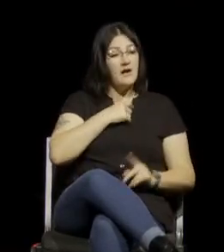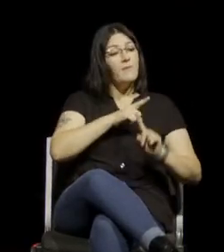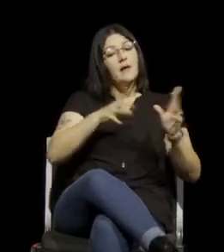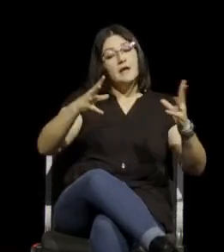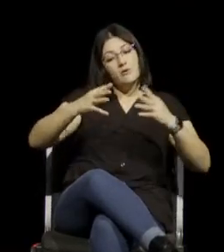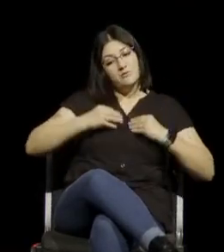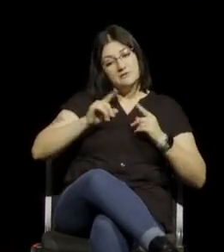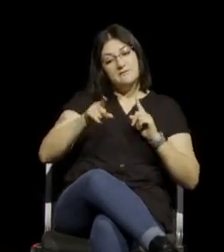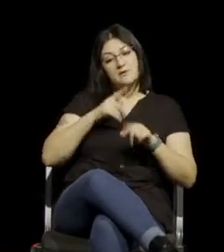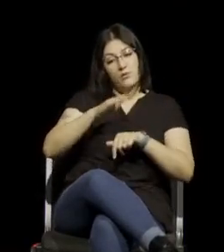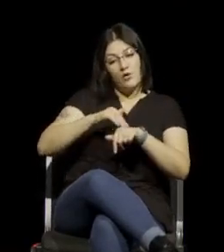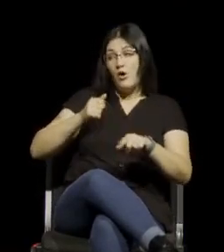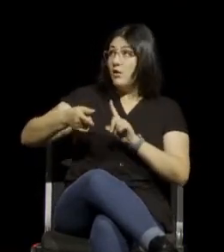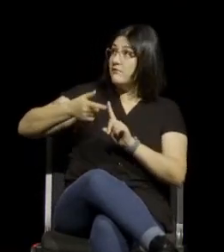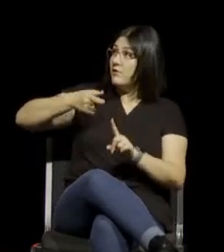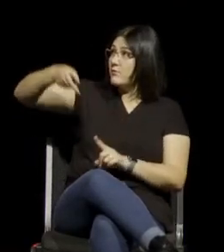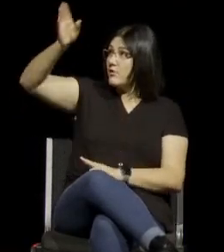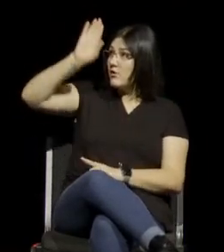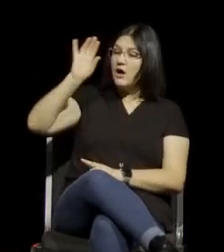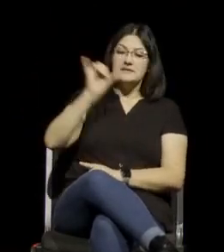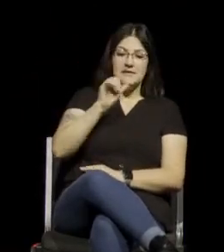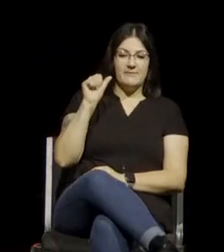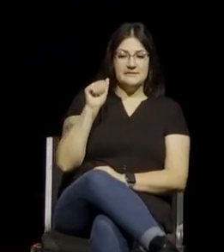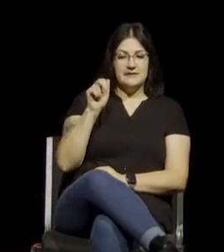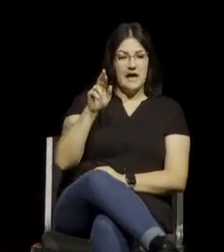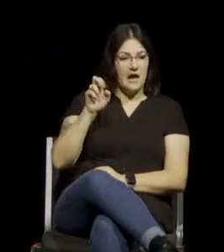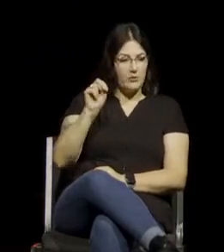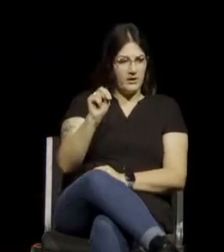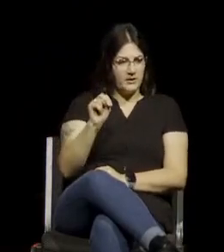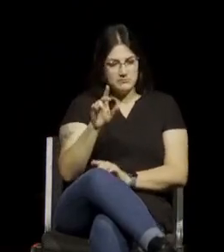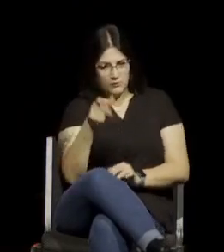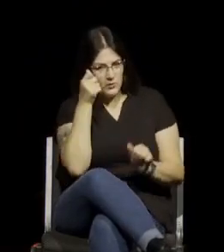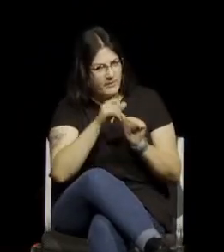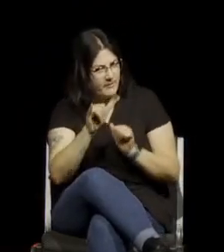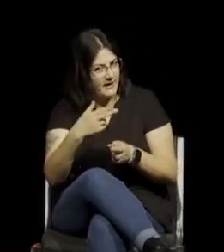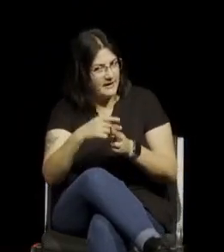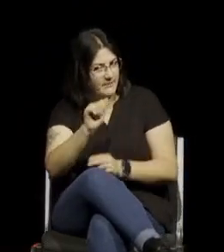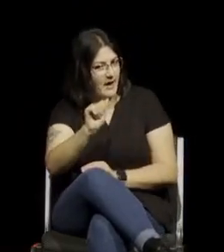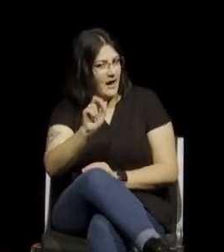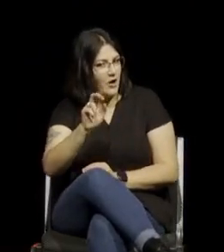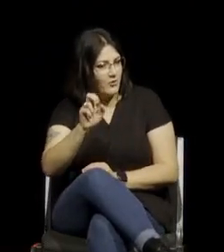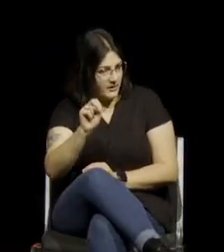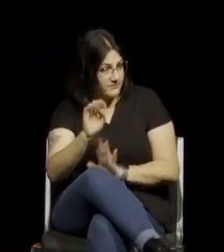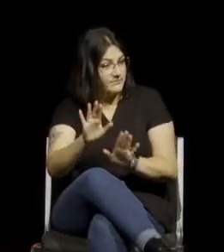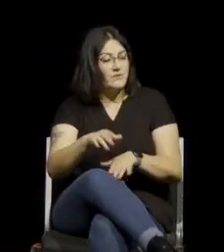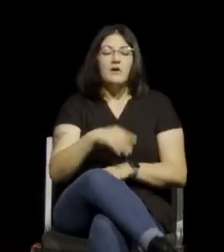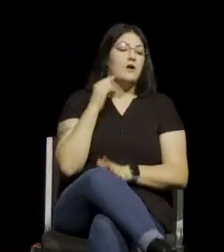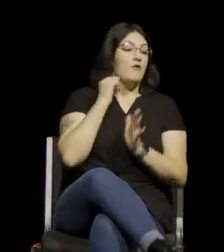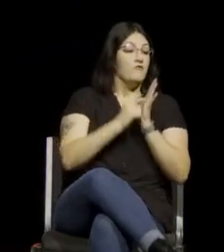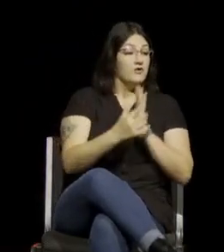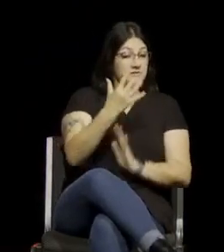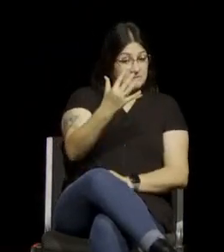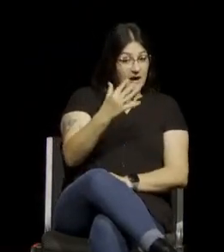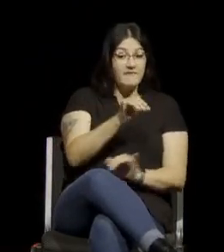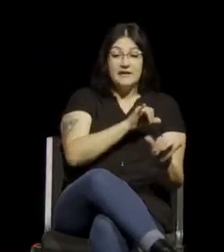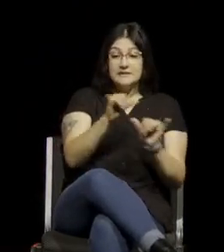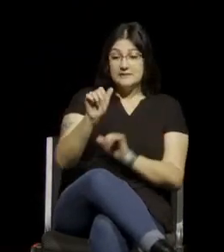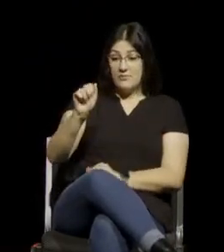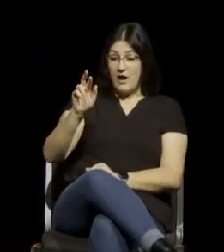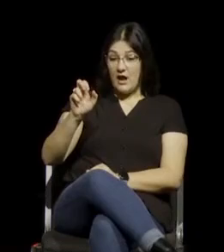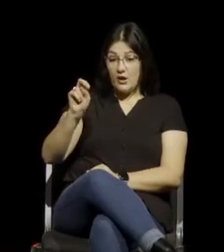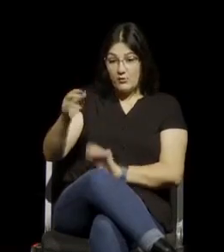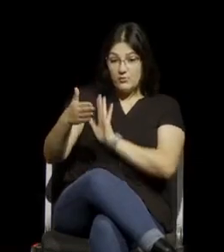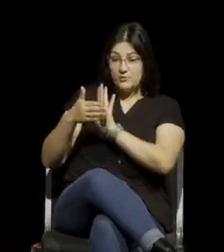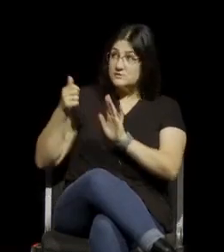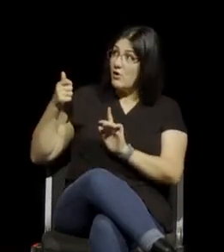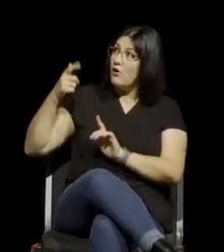he receives it when called by God, just as Aaron was." Put a pin in that. We'll come back to Aaron. Verse 5, in the same way that Aaron was called